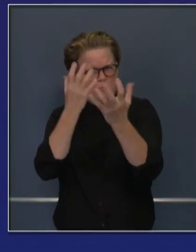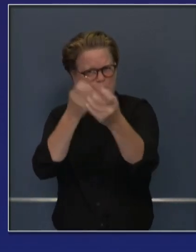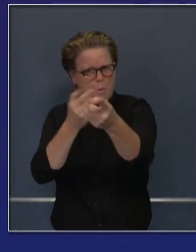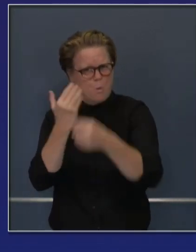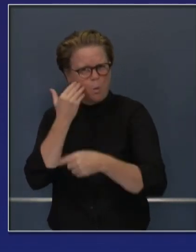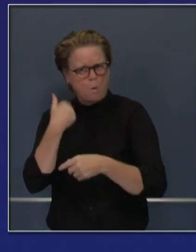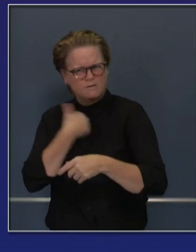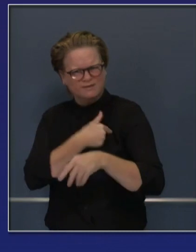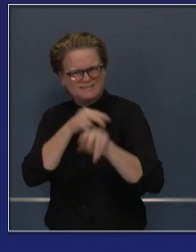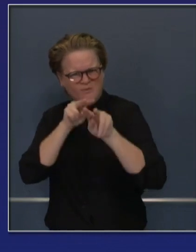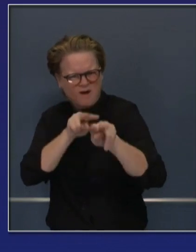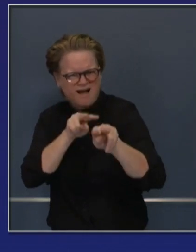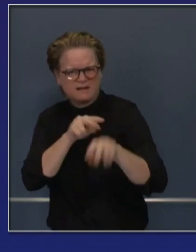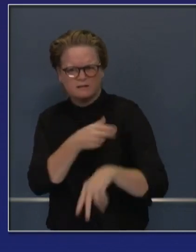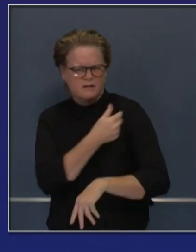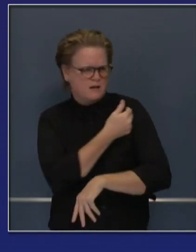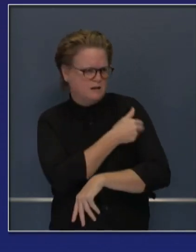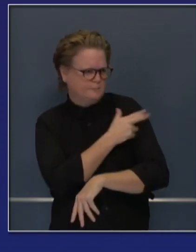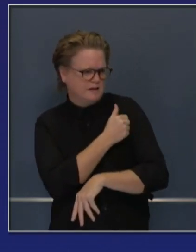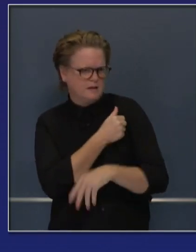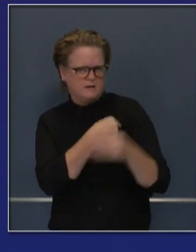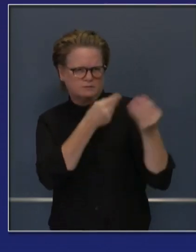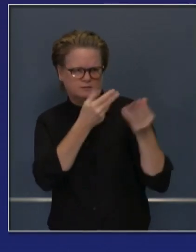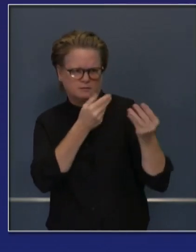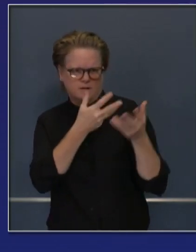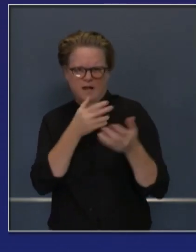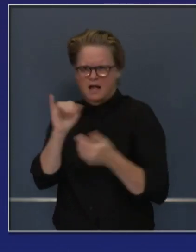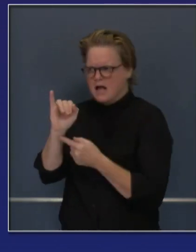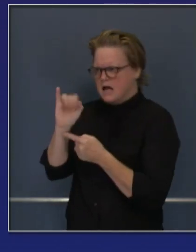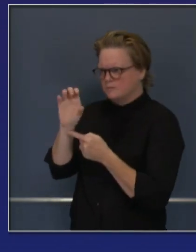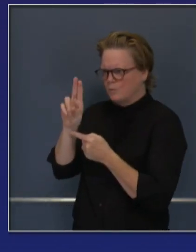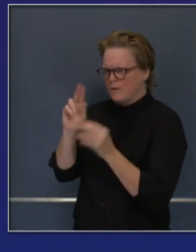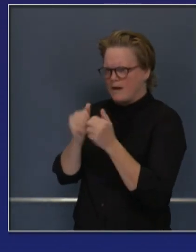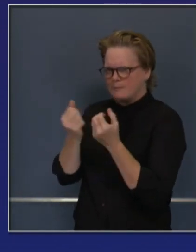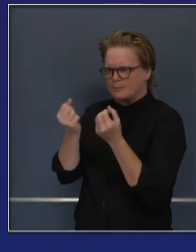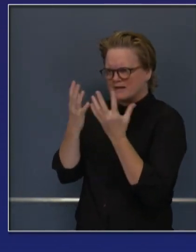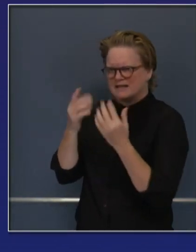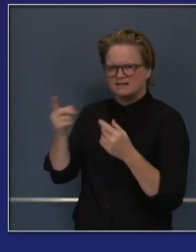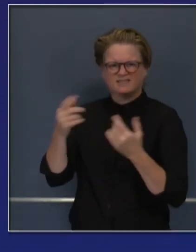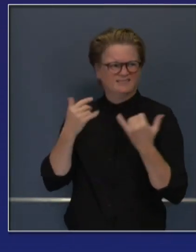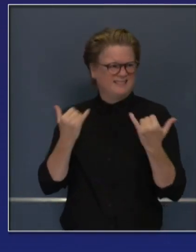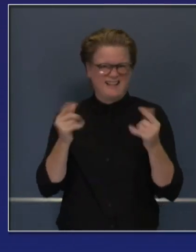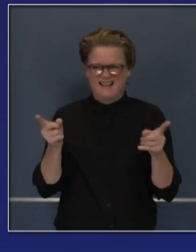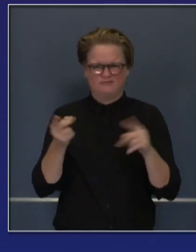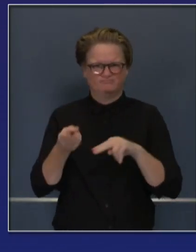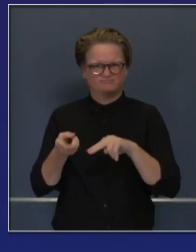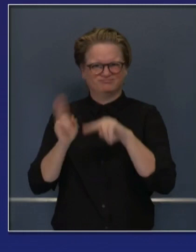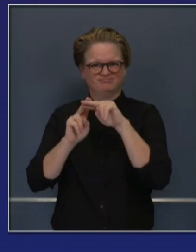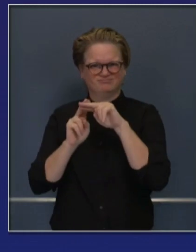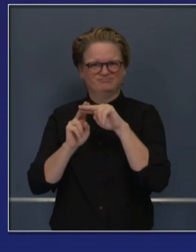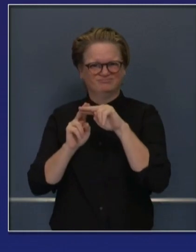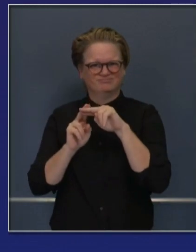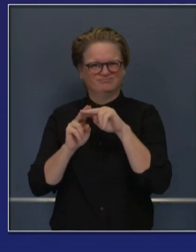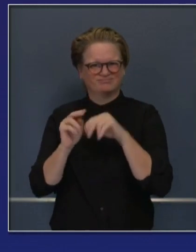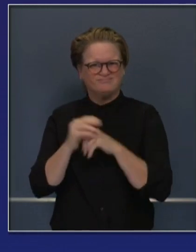monitor both hospitalizations going up, ICUs going up, as our case rates are going up and positivity rates going